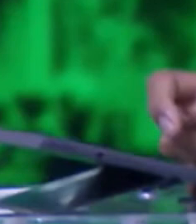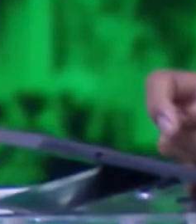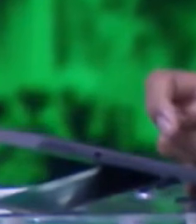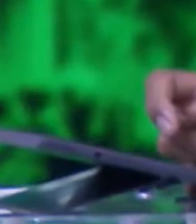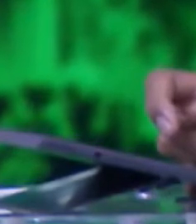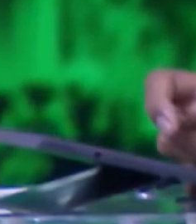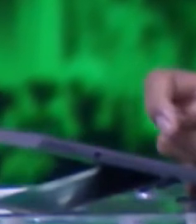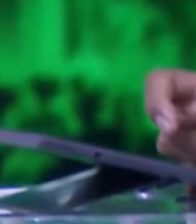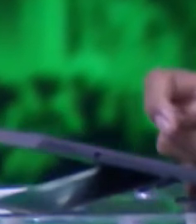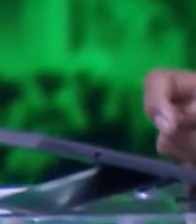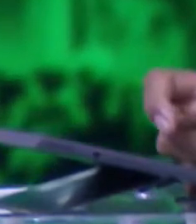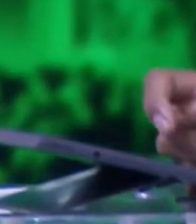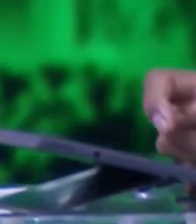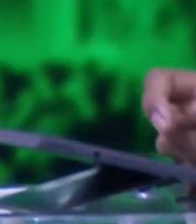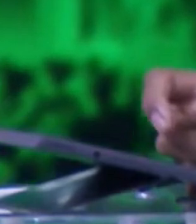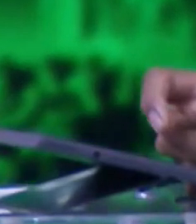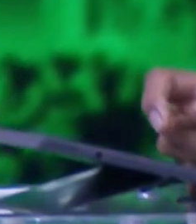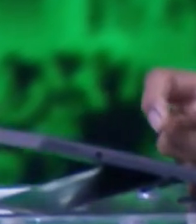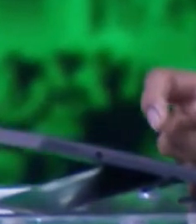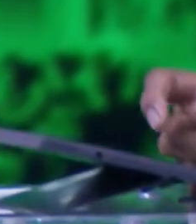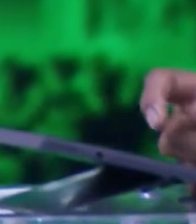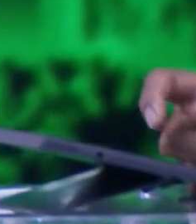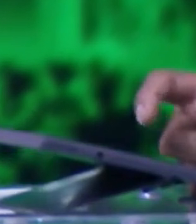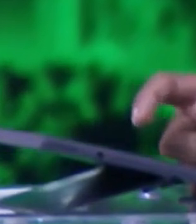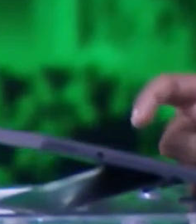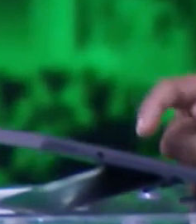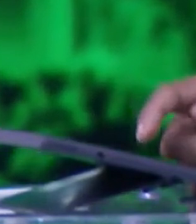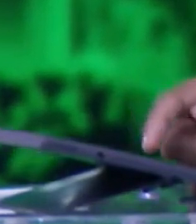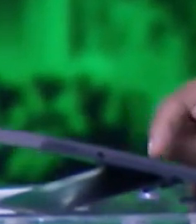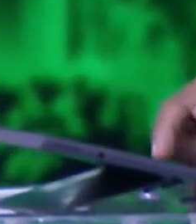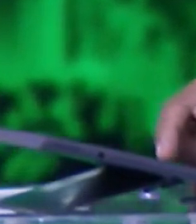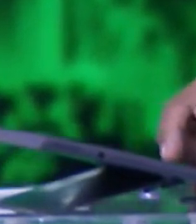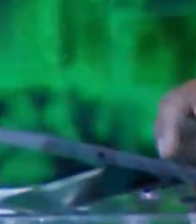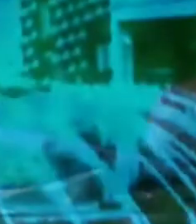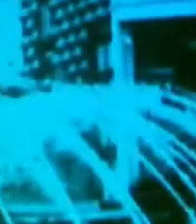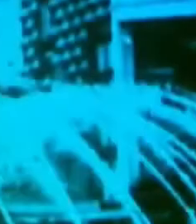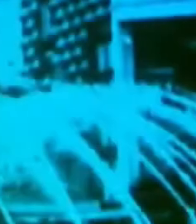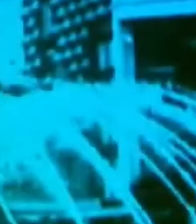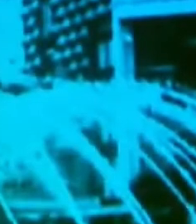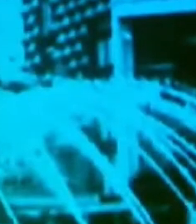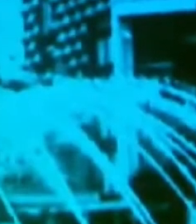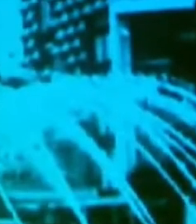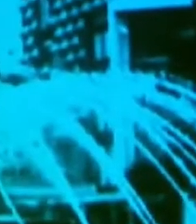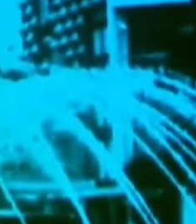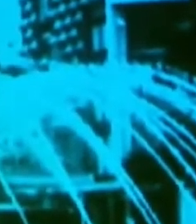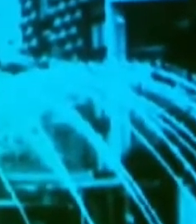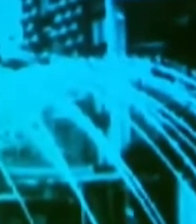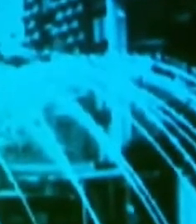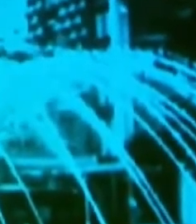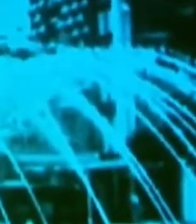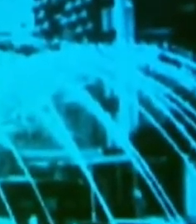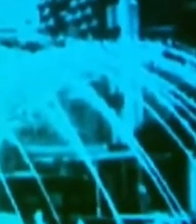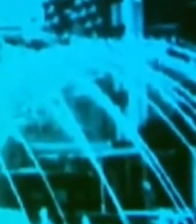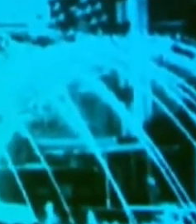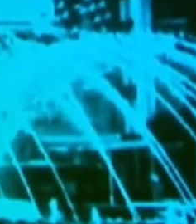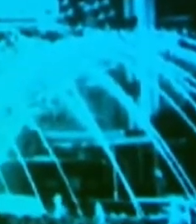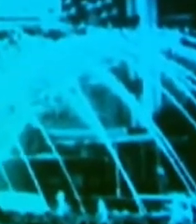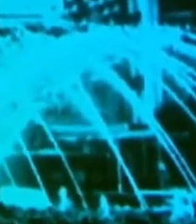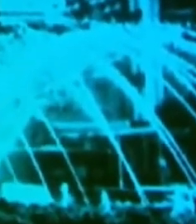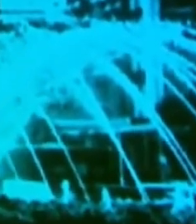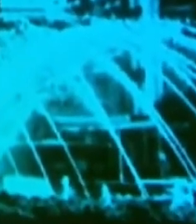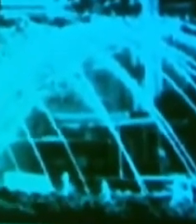giving your presentation. The time is yours. Terima kasih, Madam Moderator, Dr. Zulvia. And I'm happy to be